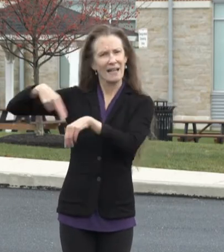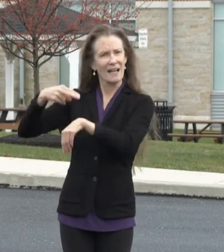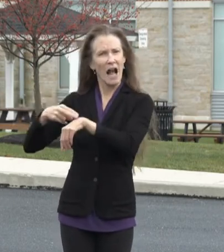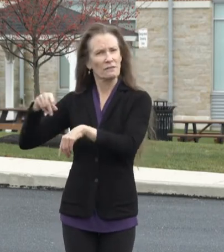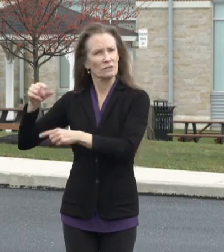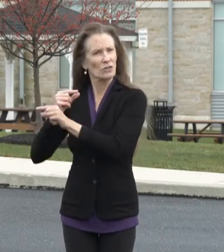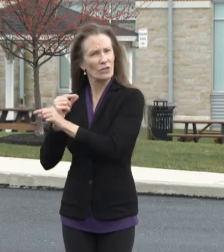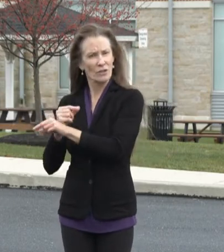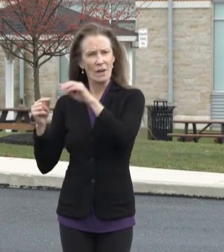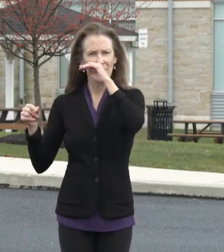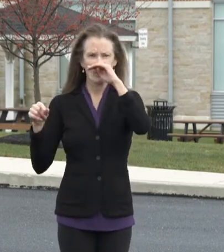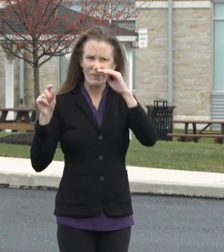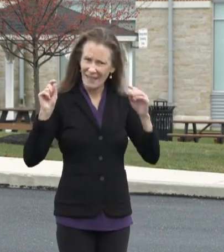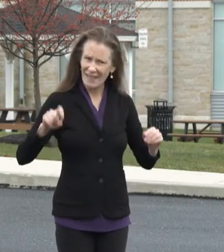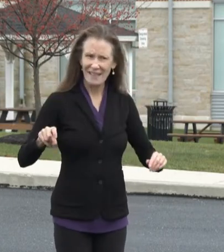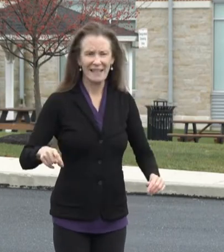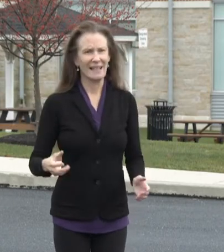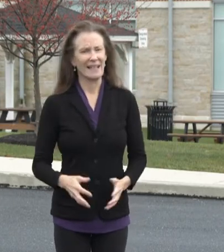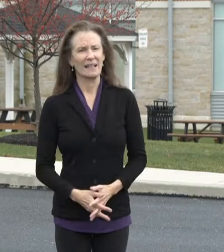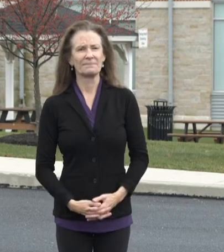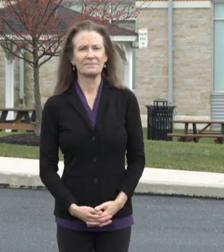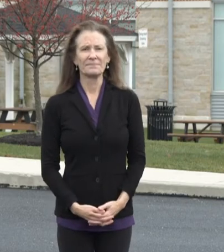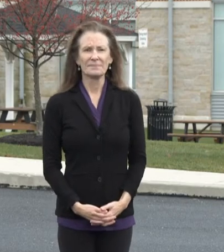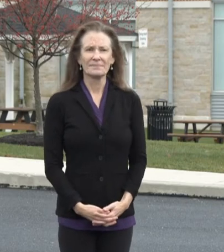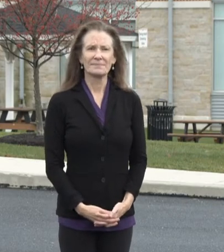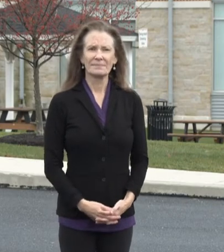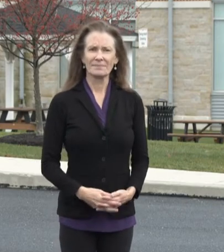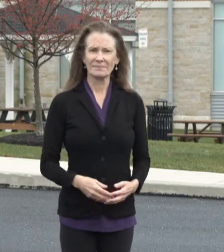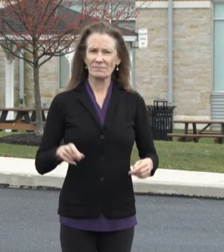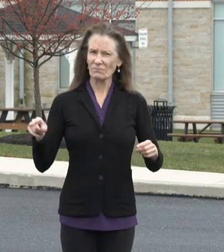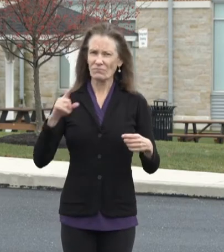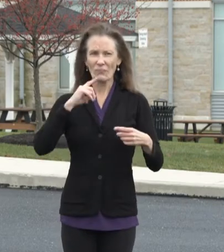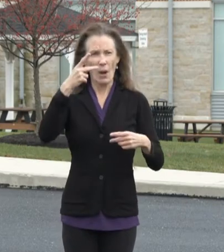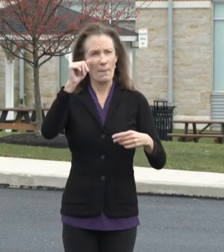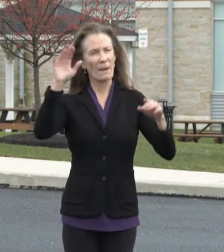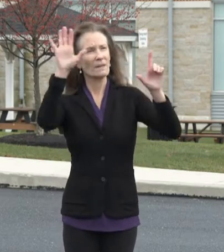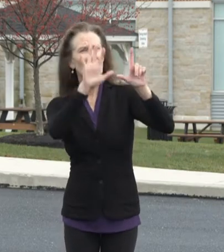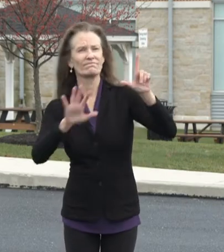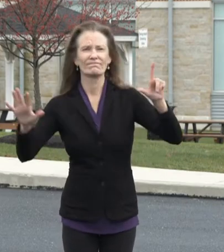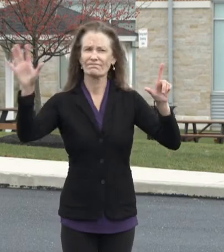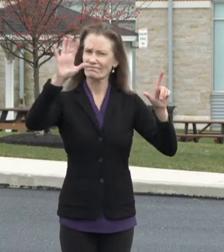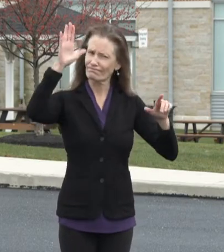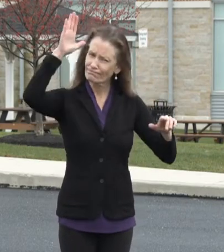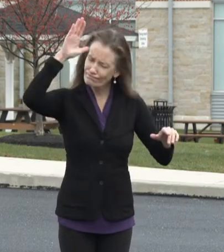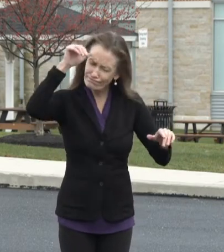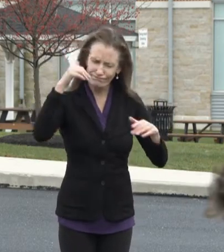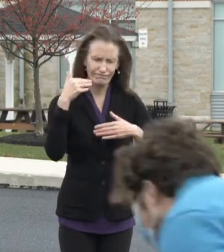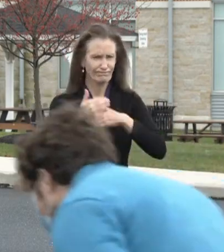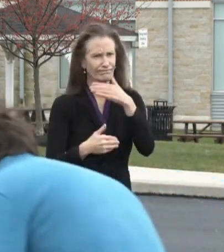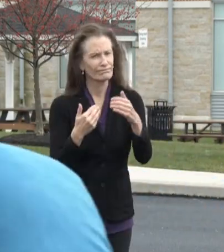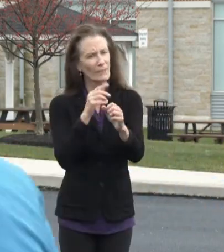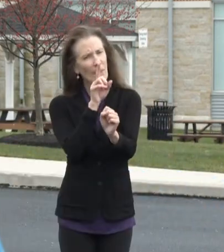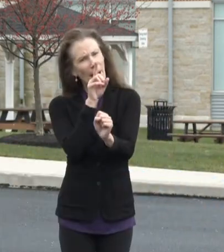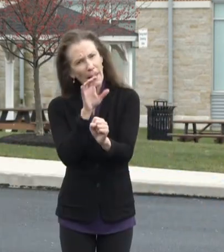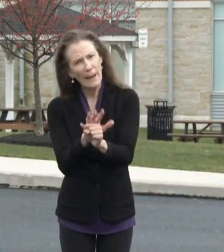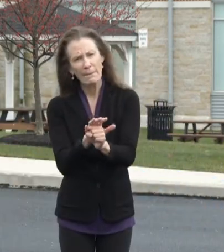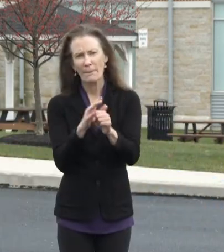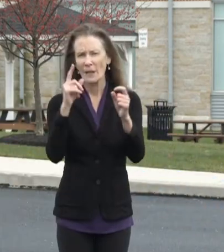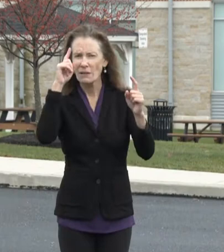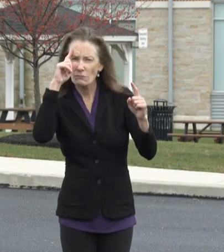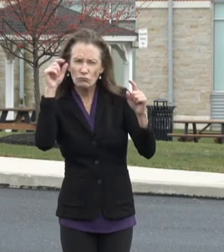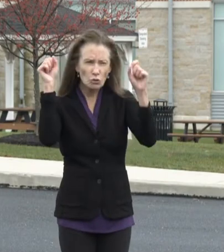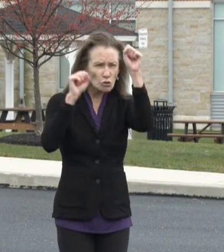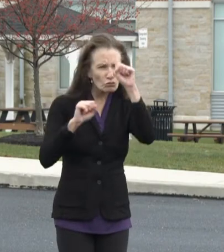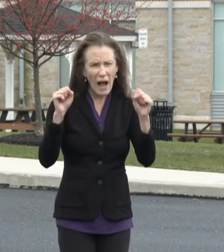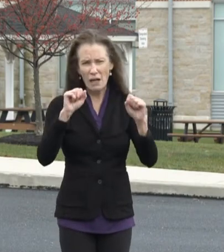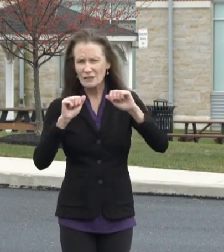reflects the seriousness of the Commonwealth's commitment and strategic engagement to fight the spread of the virus within the long-term care